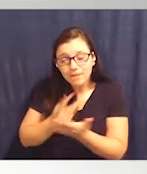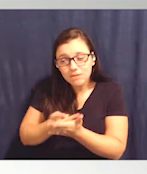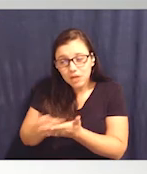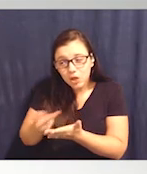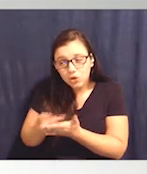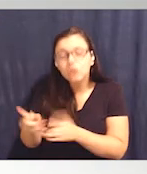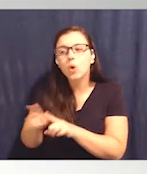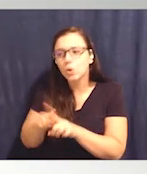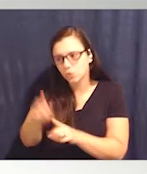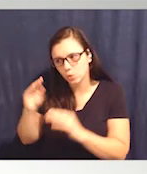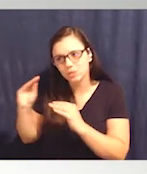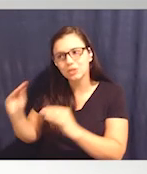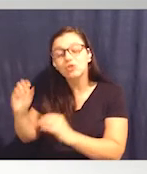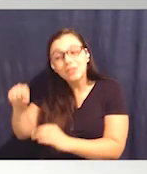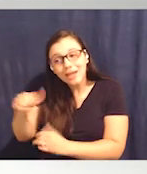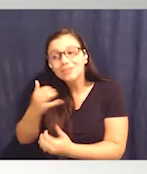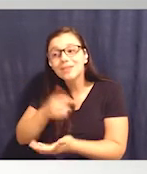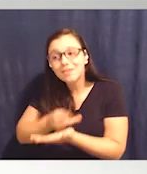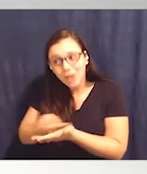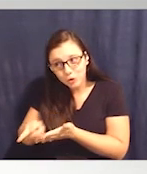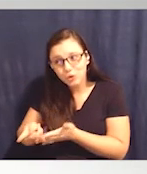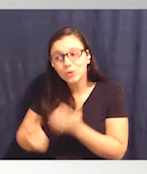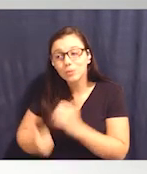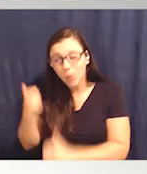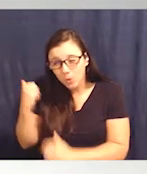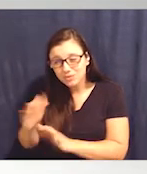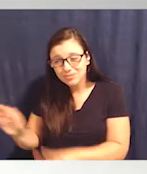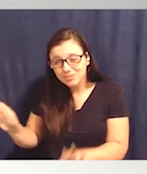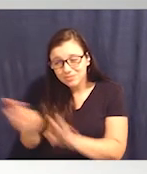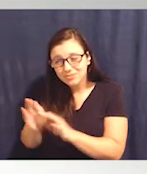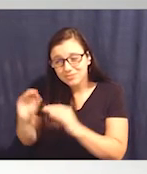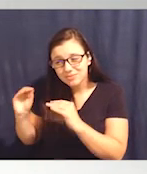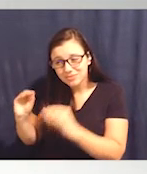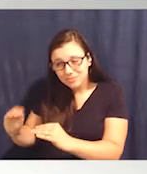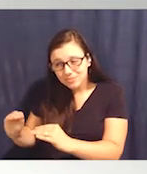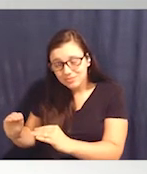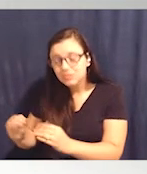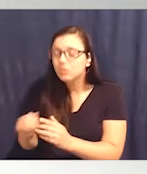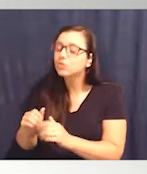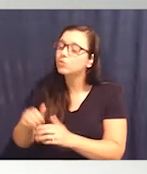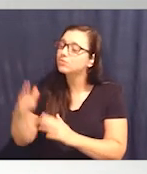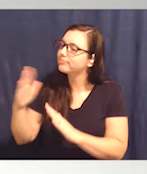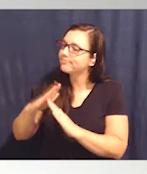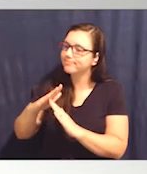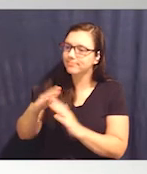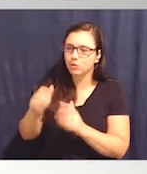failure most of all. The greatest teacher, failure is.